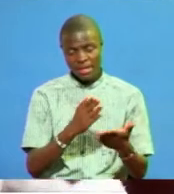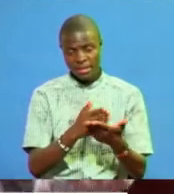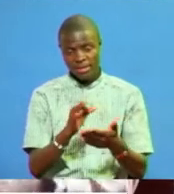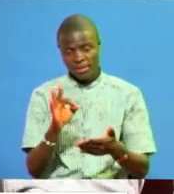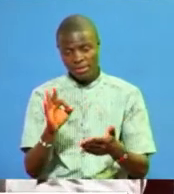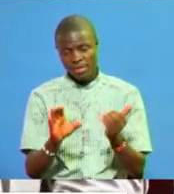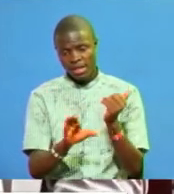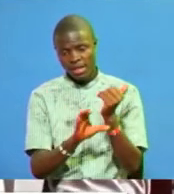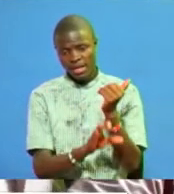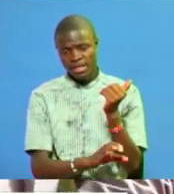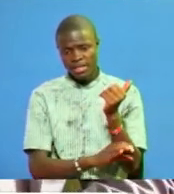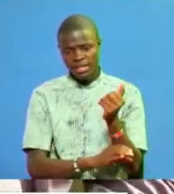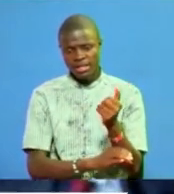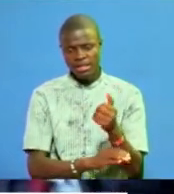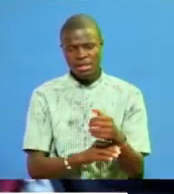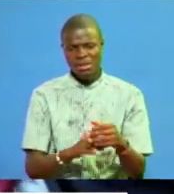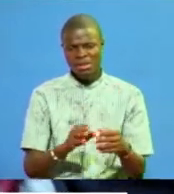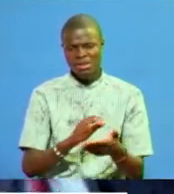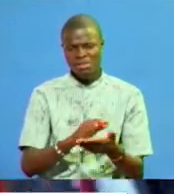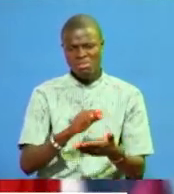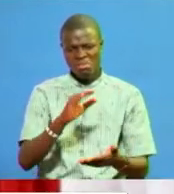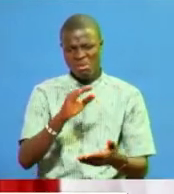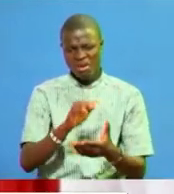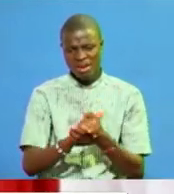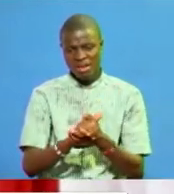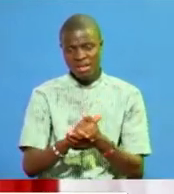the North Rift. Nilikuwa Baringo.